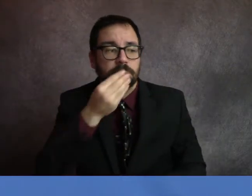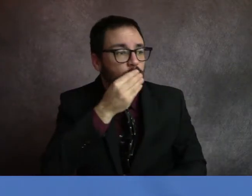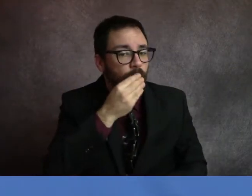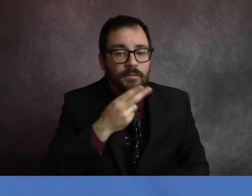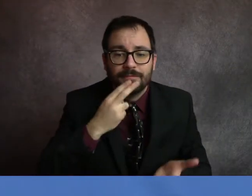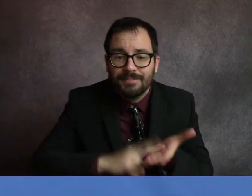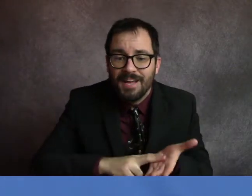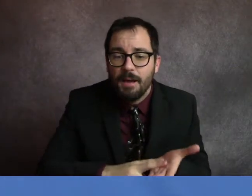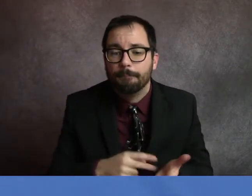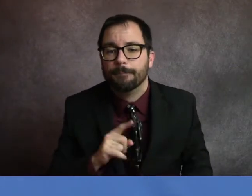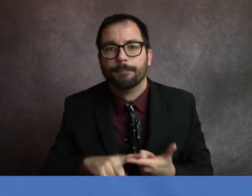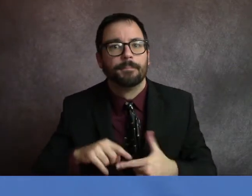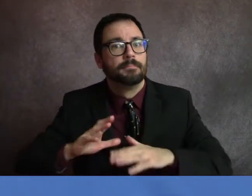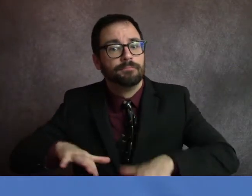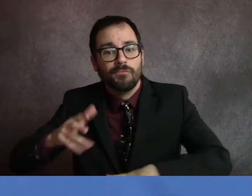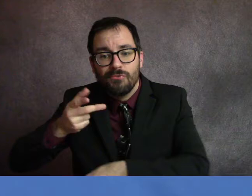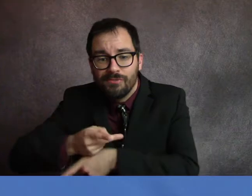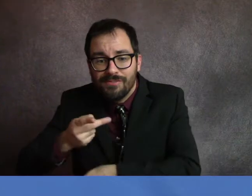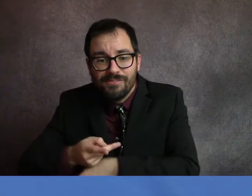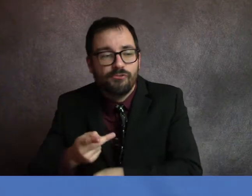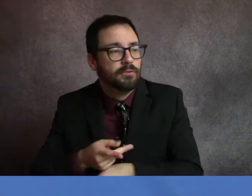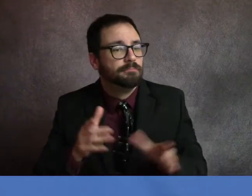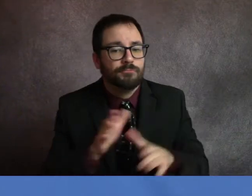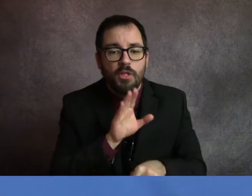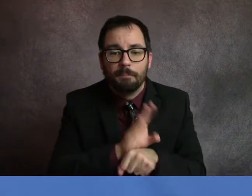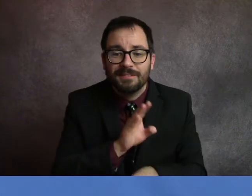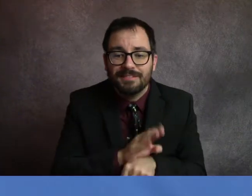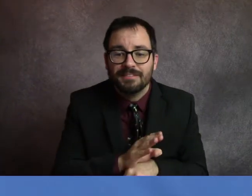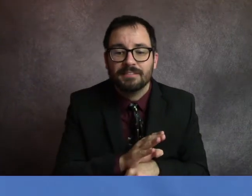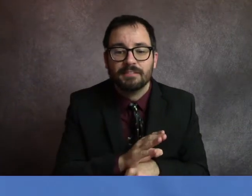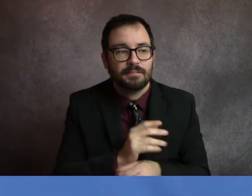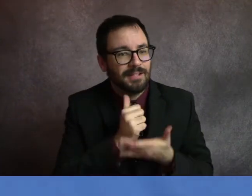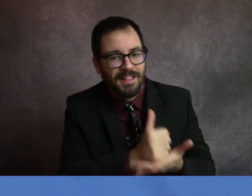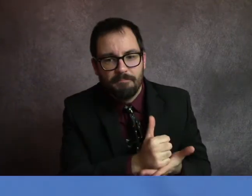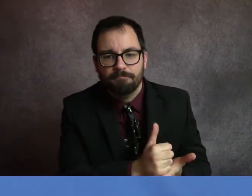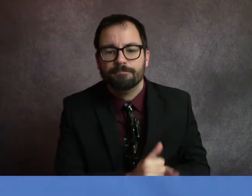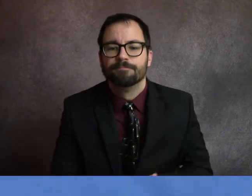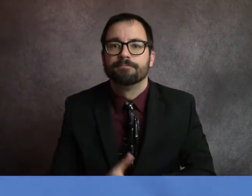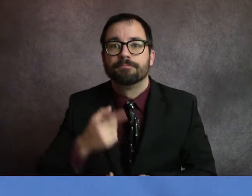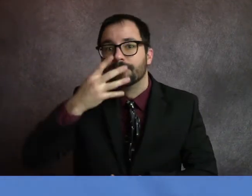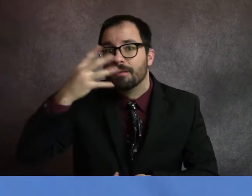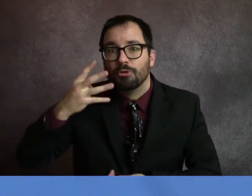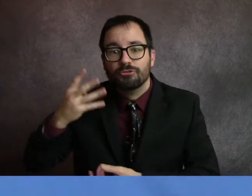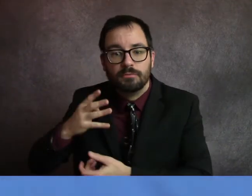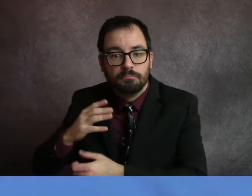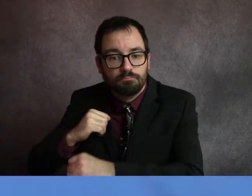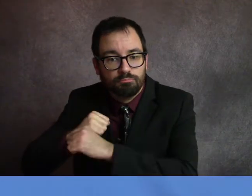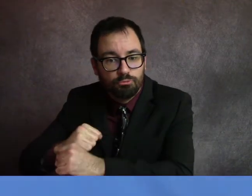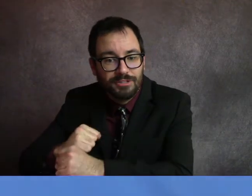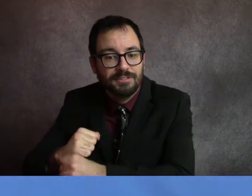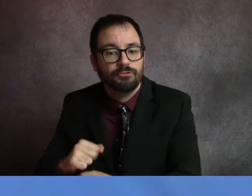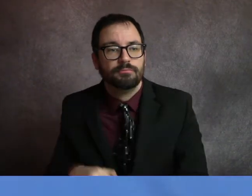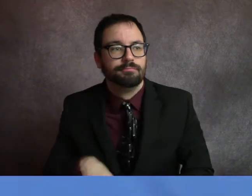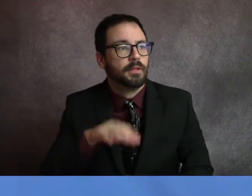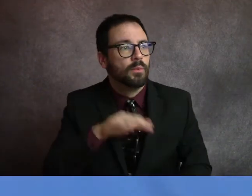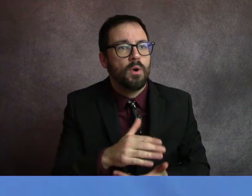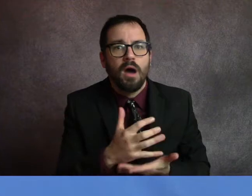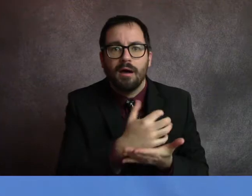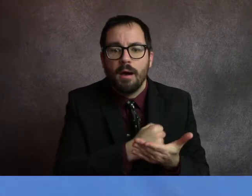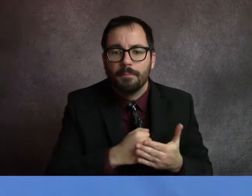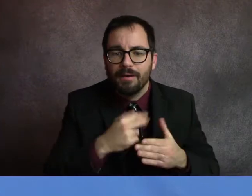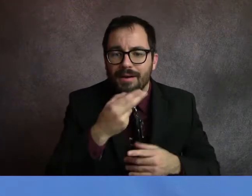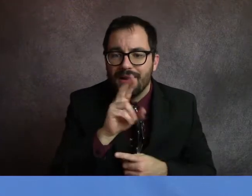care, to small business relief, to immigration protection, low-income housing and homeless supports, arts and cultural